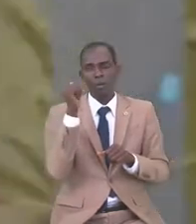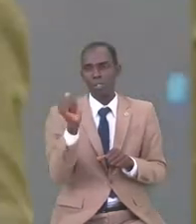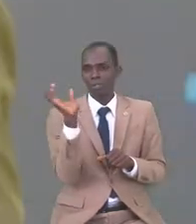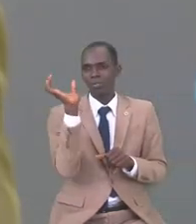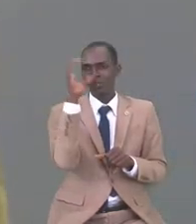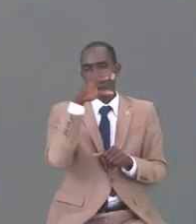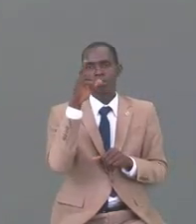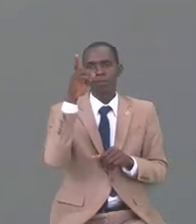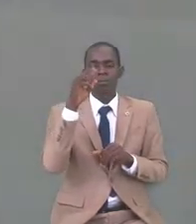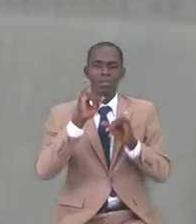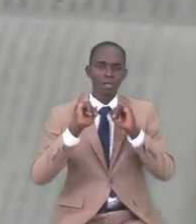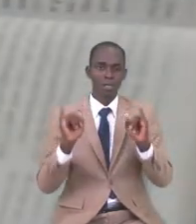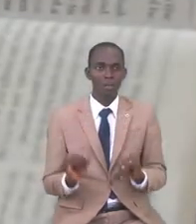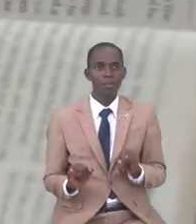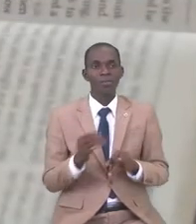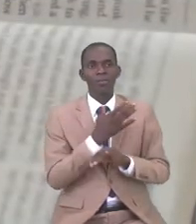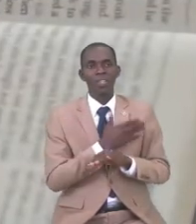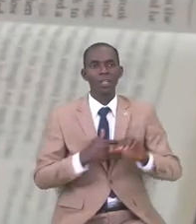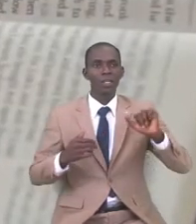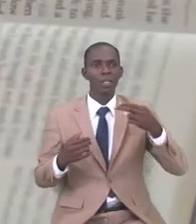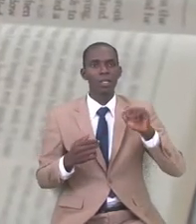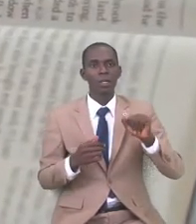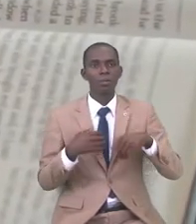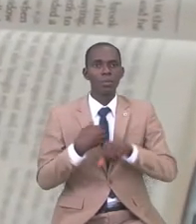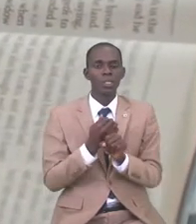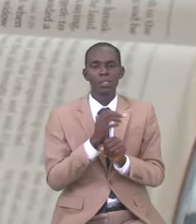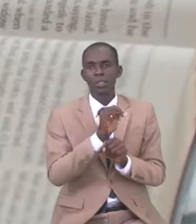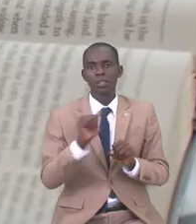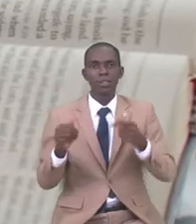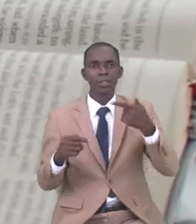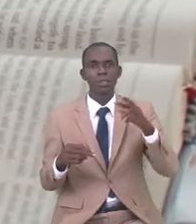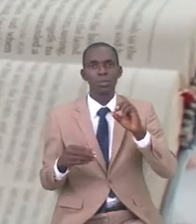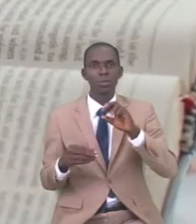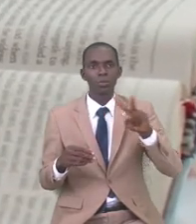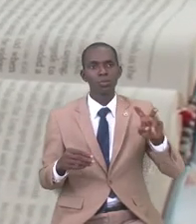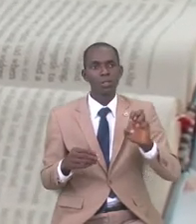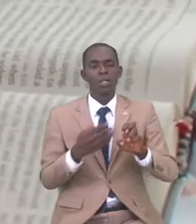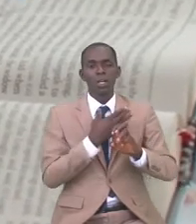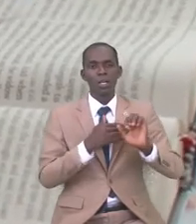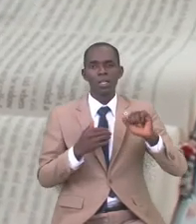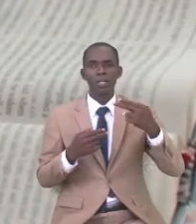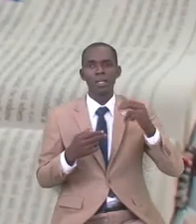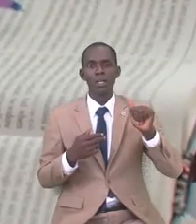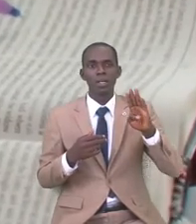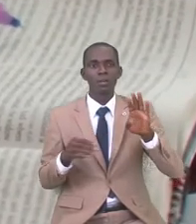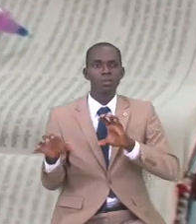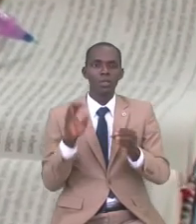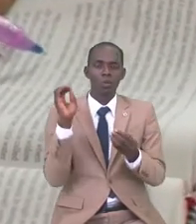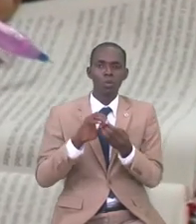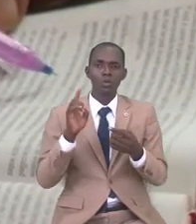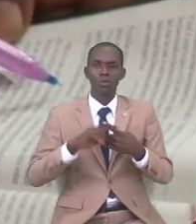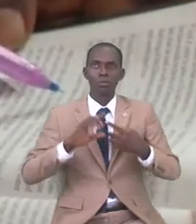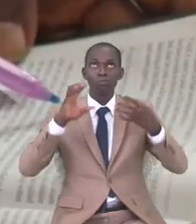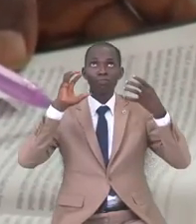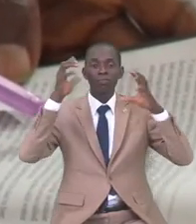it says, and helped make a grove, and helped did more to provoke the Lord God